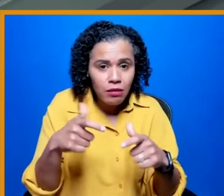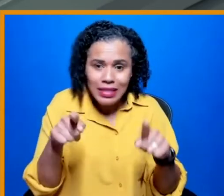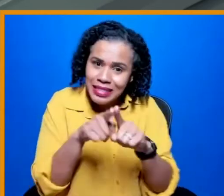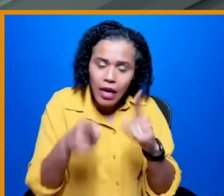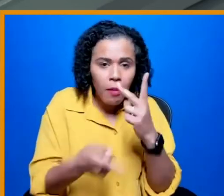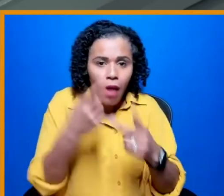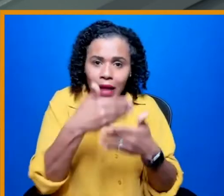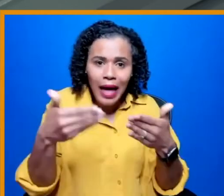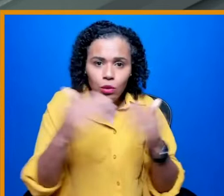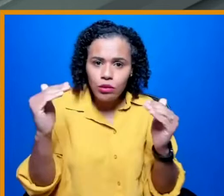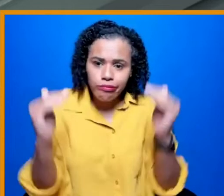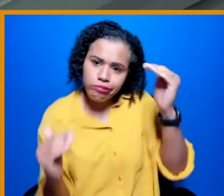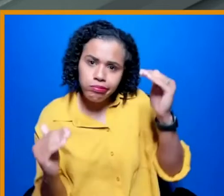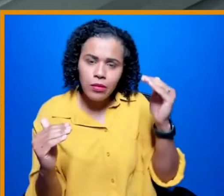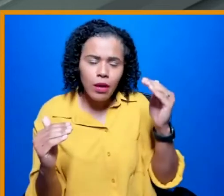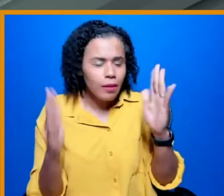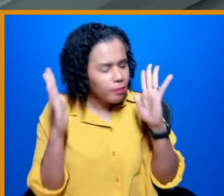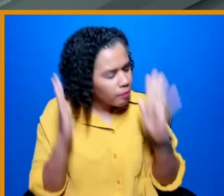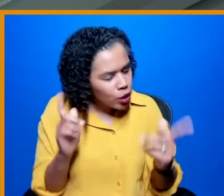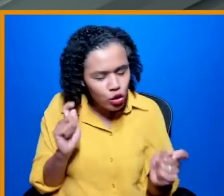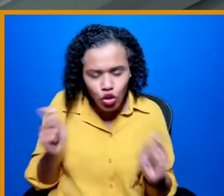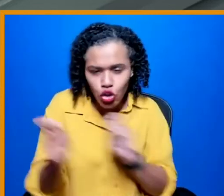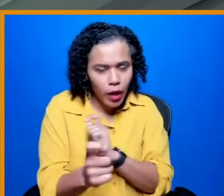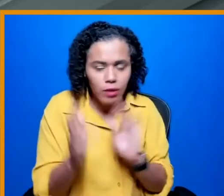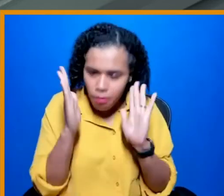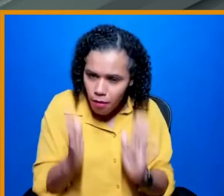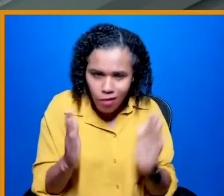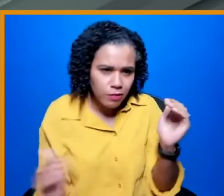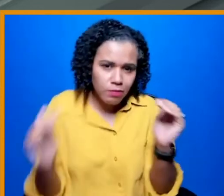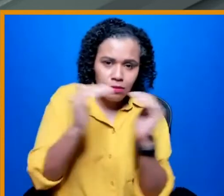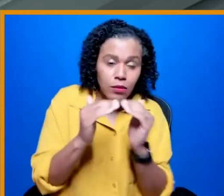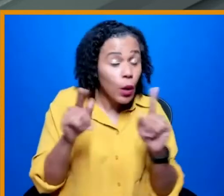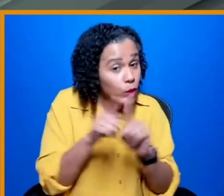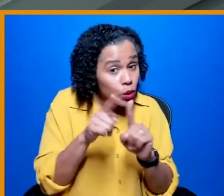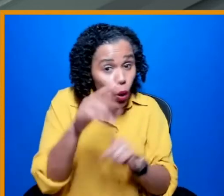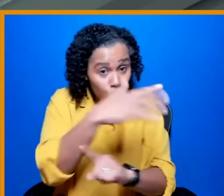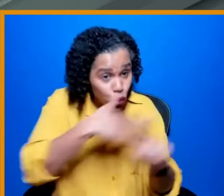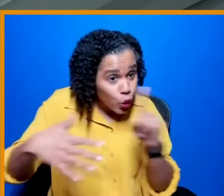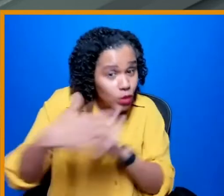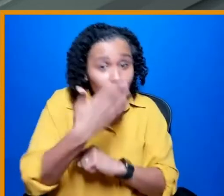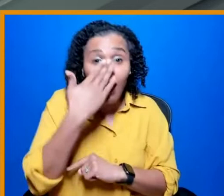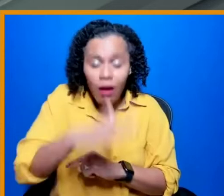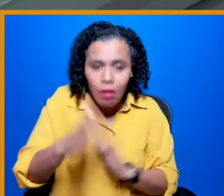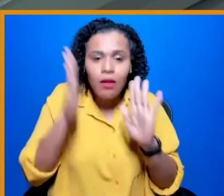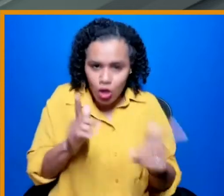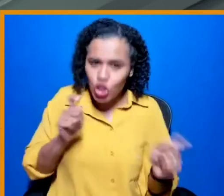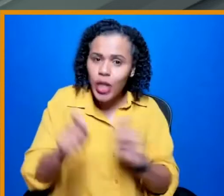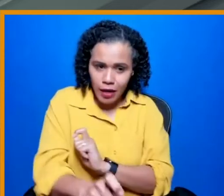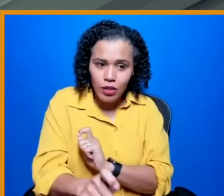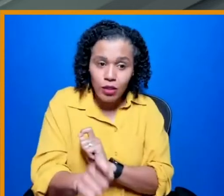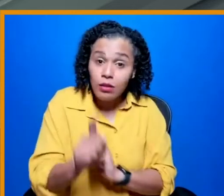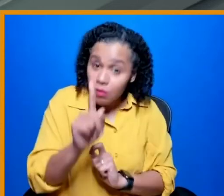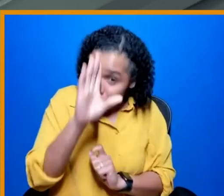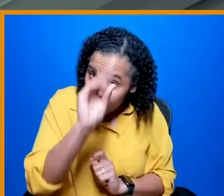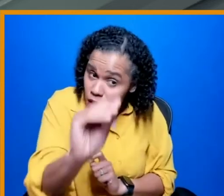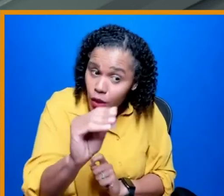that must change. But so must society. Let me tell you, using it a little can get you some